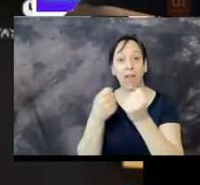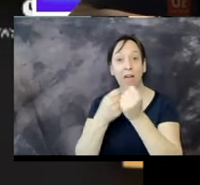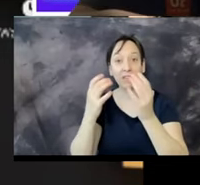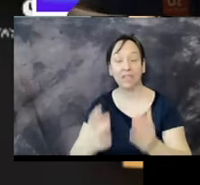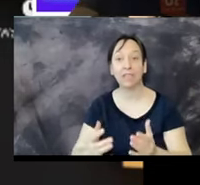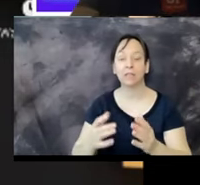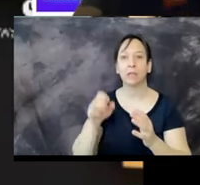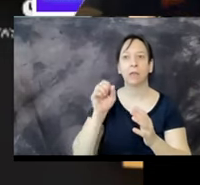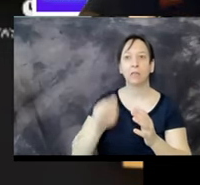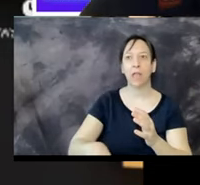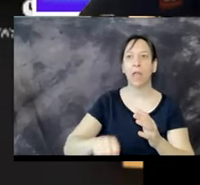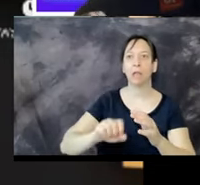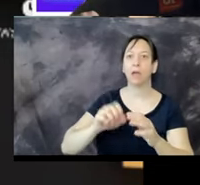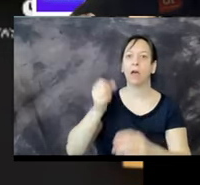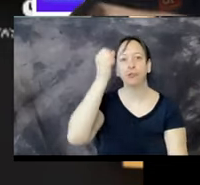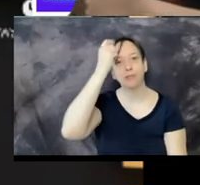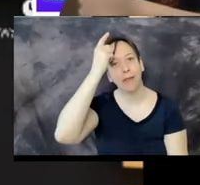during DDS proceedings?